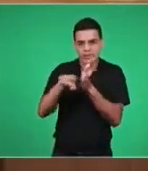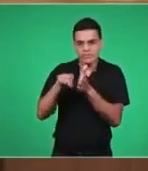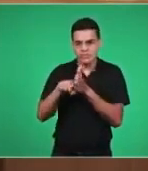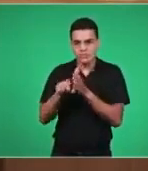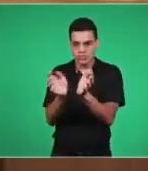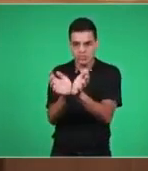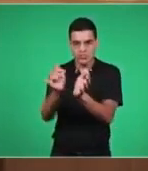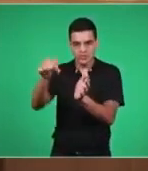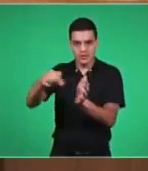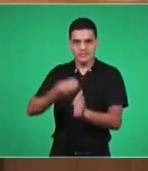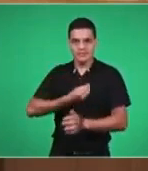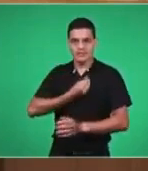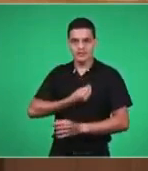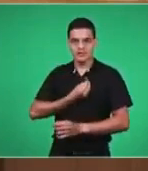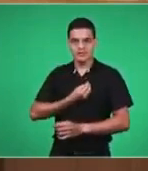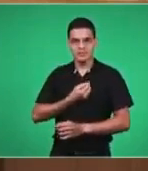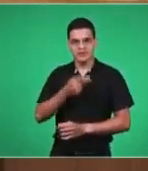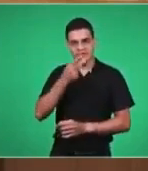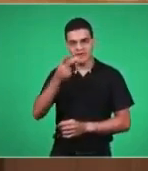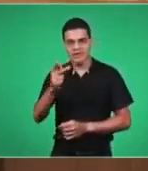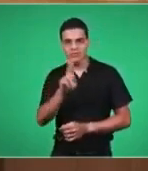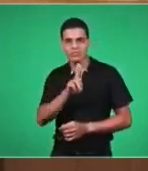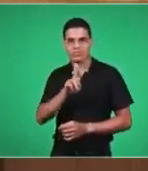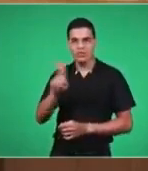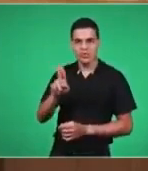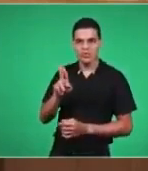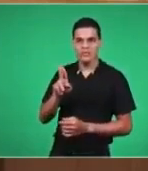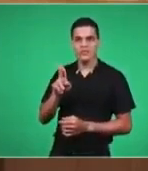here to one of our brethren.